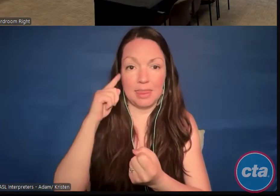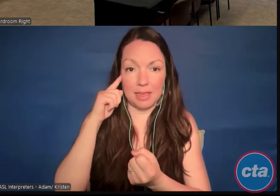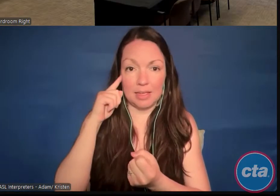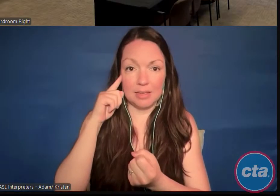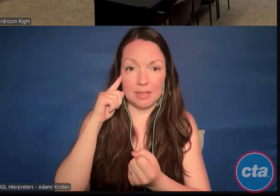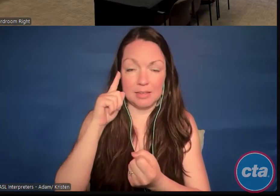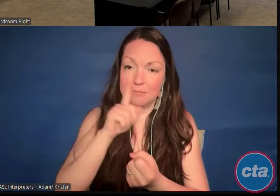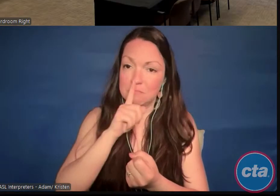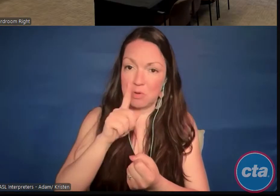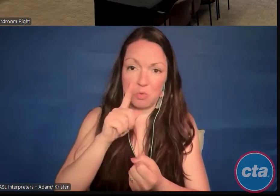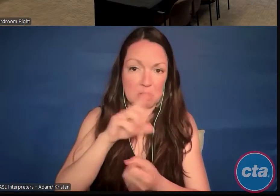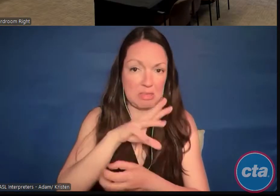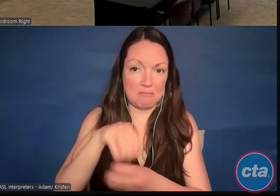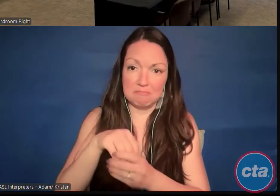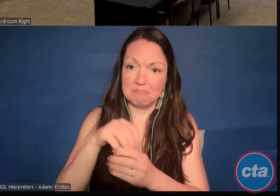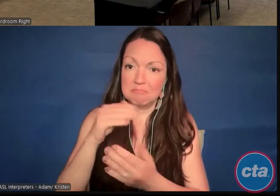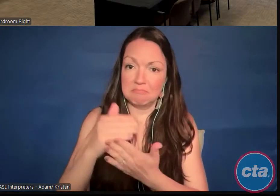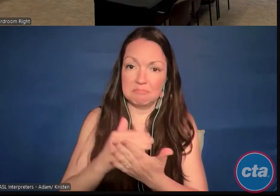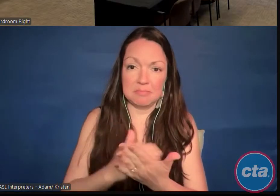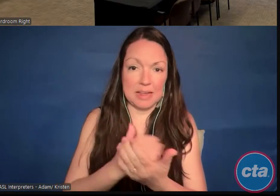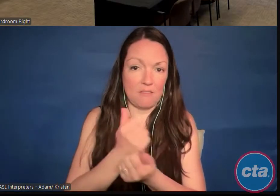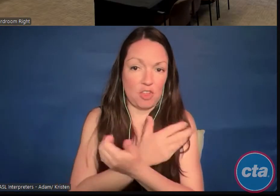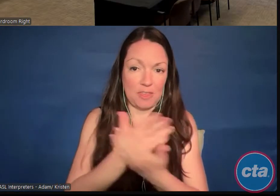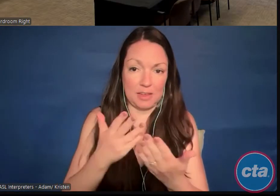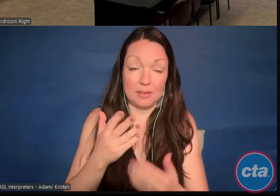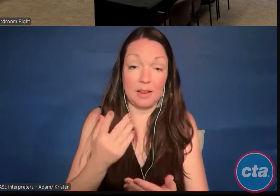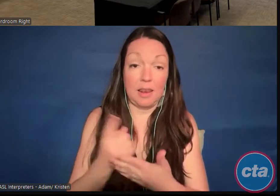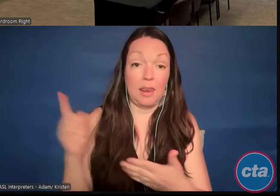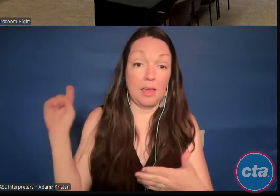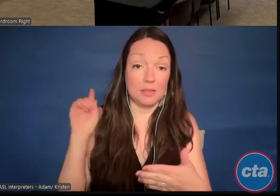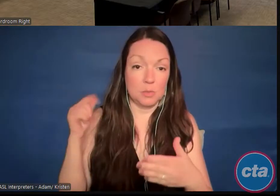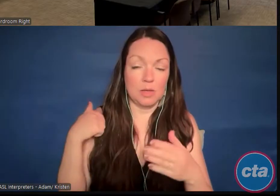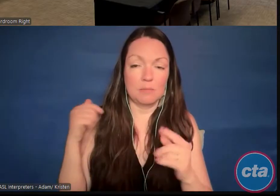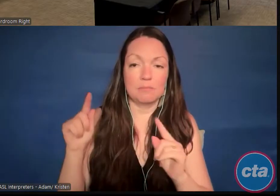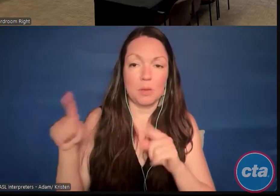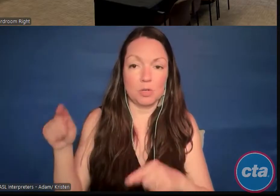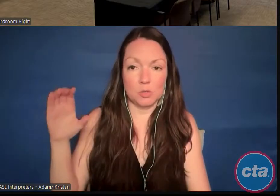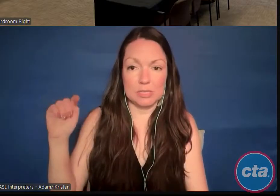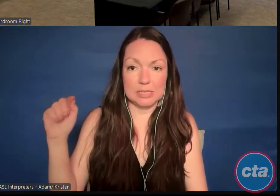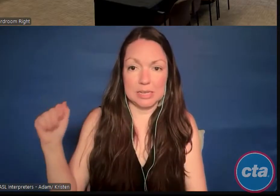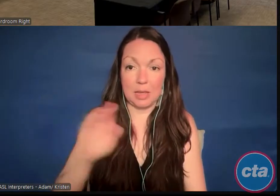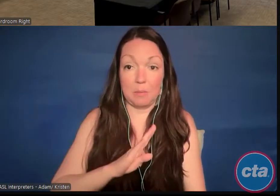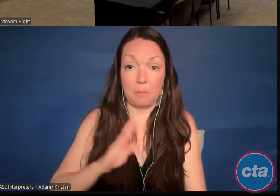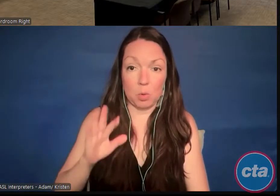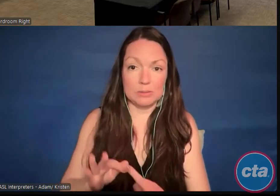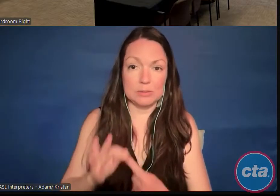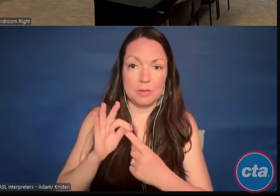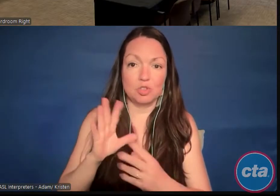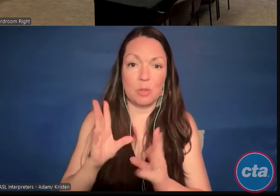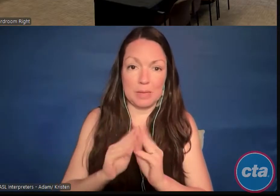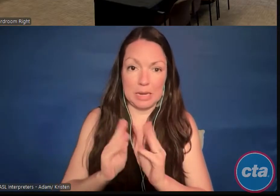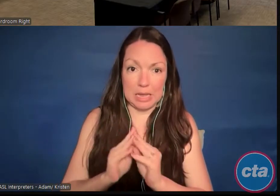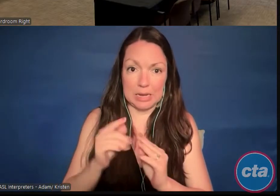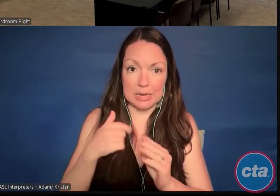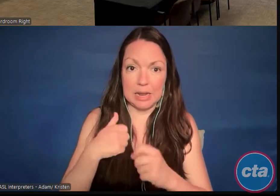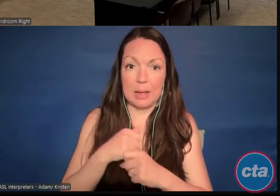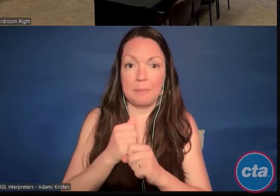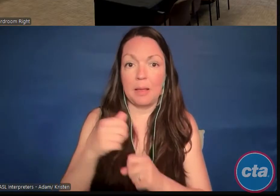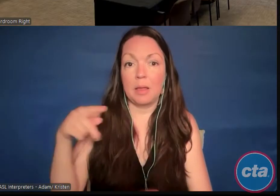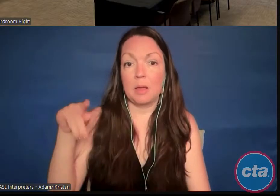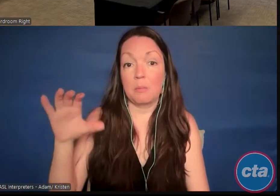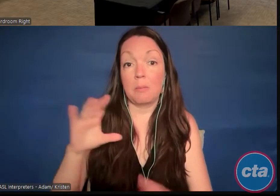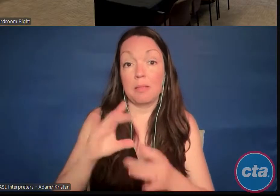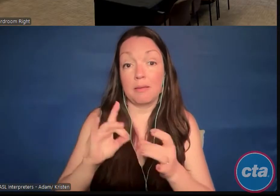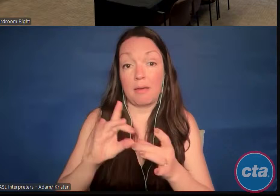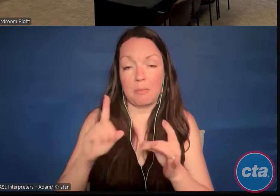really captures everything. Last week, I did go to the CTA board special meeting and make a public comment